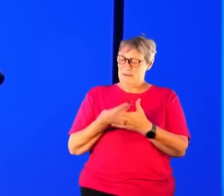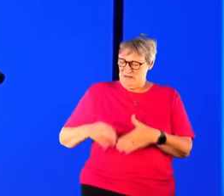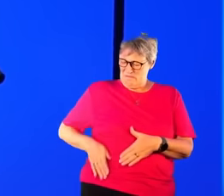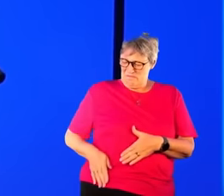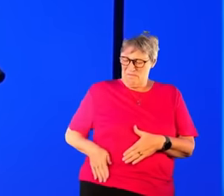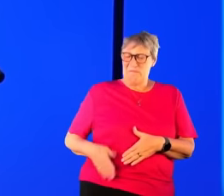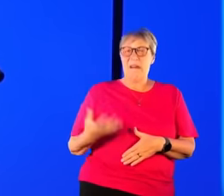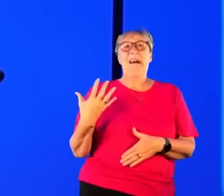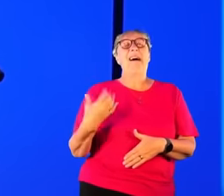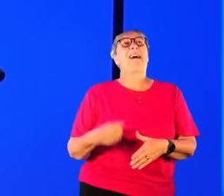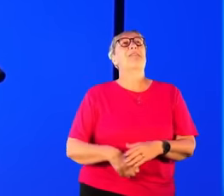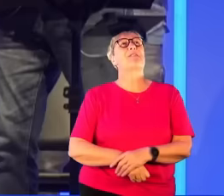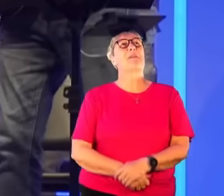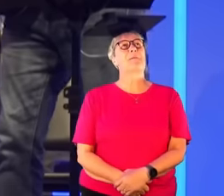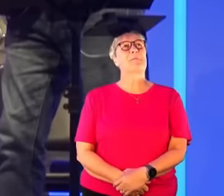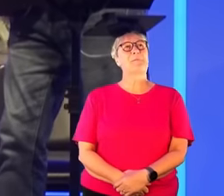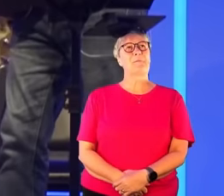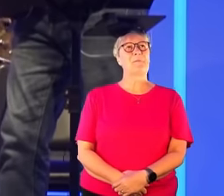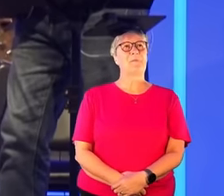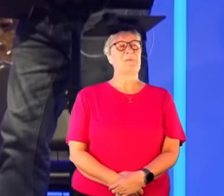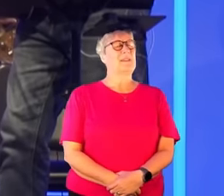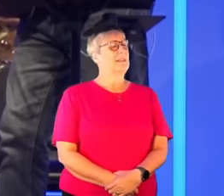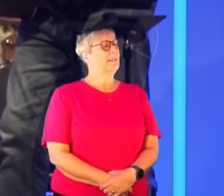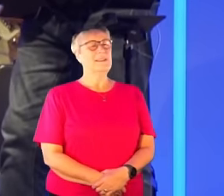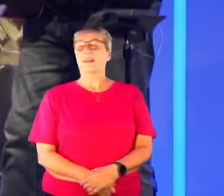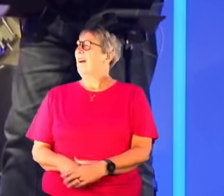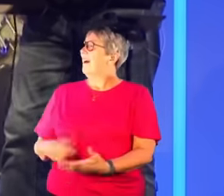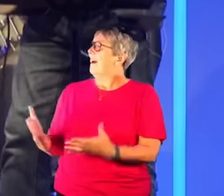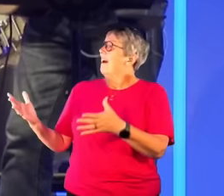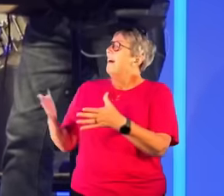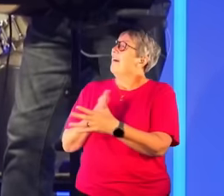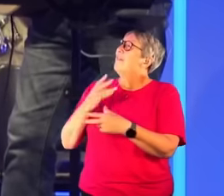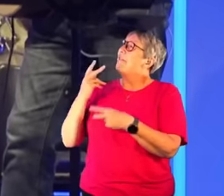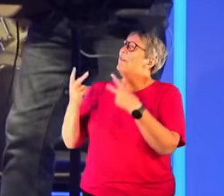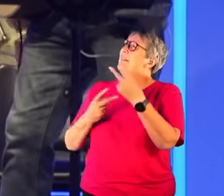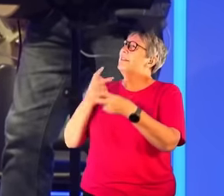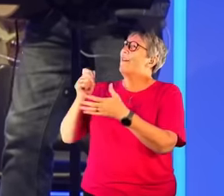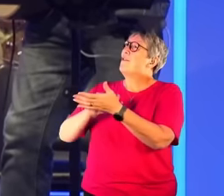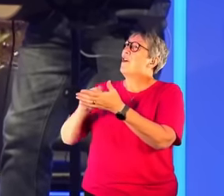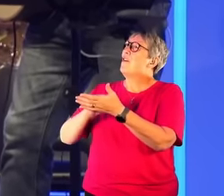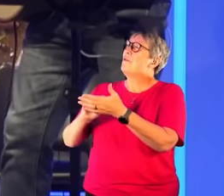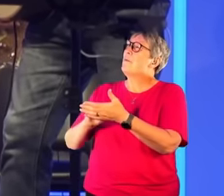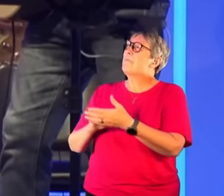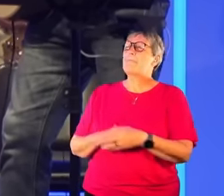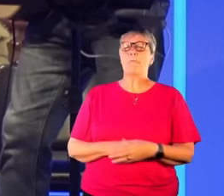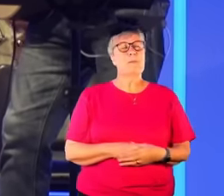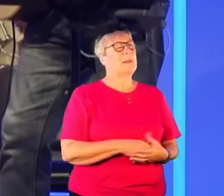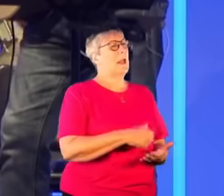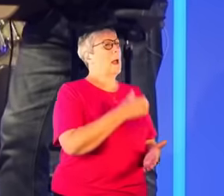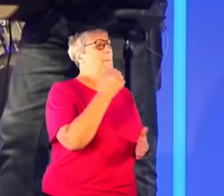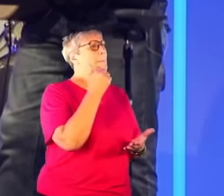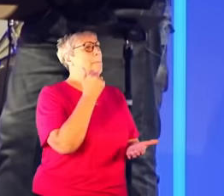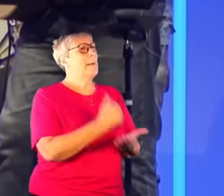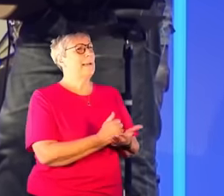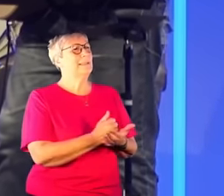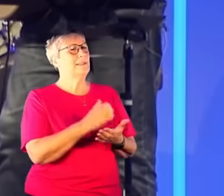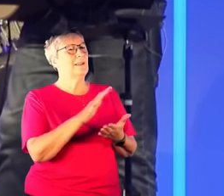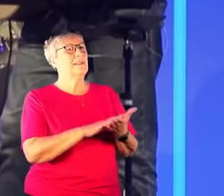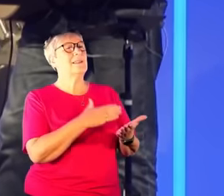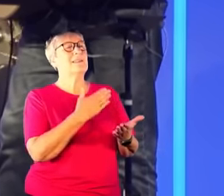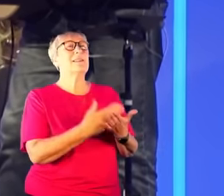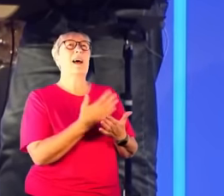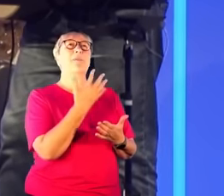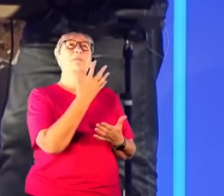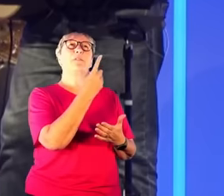Right. What was the first song that you ever wrote? First song I ever wrote was based on Psalm 51 as a